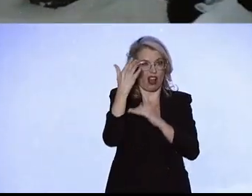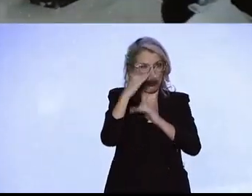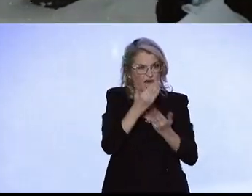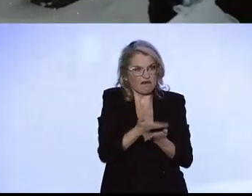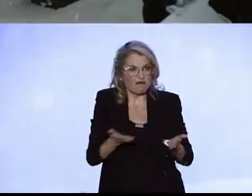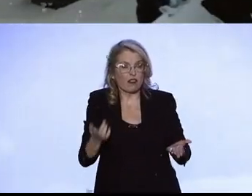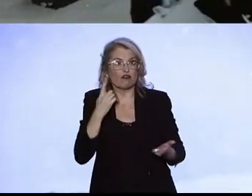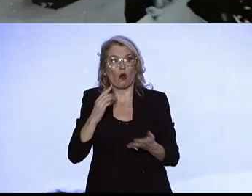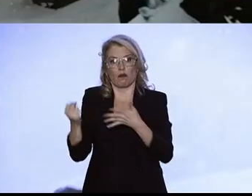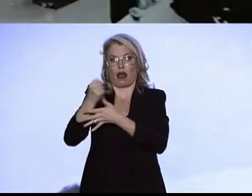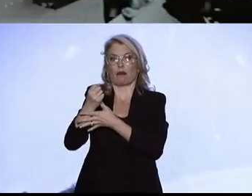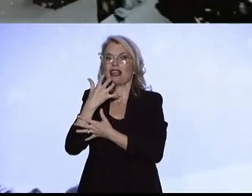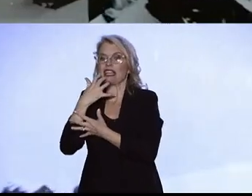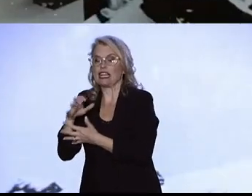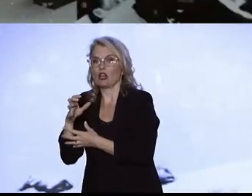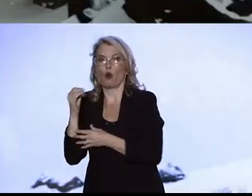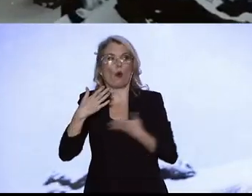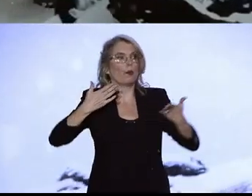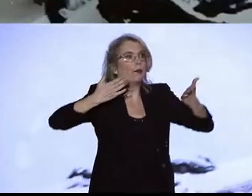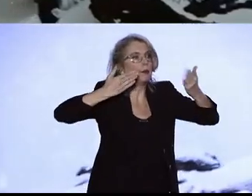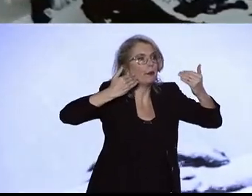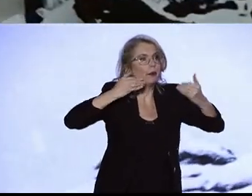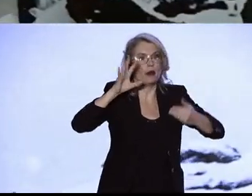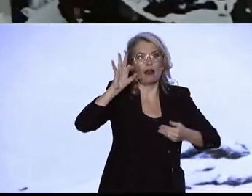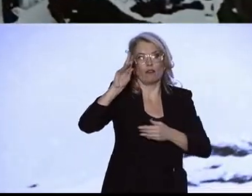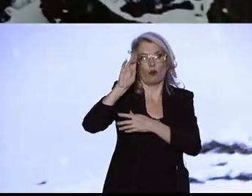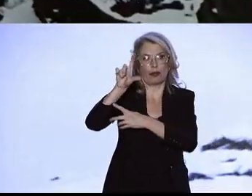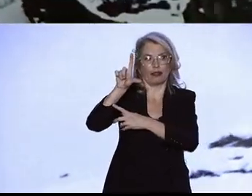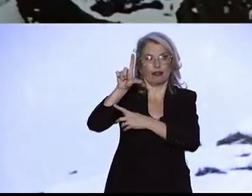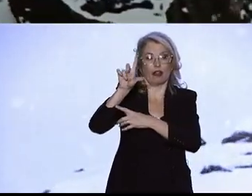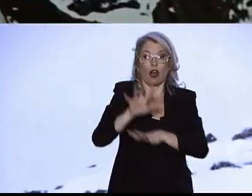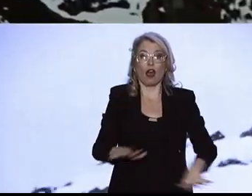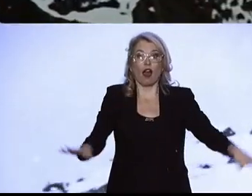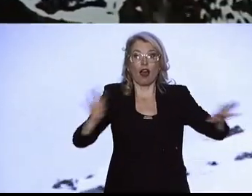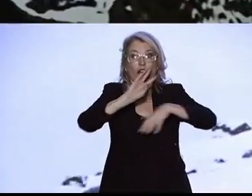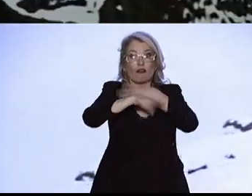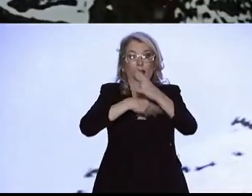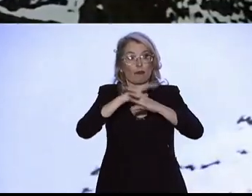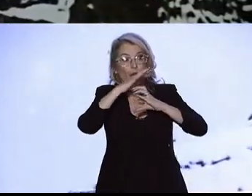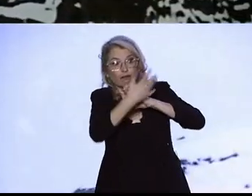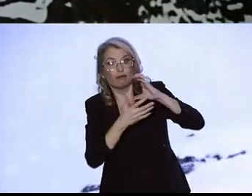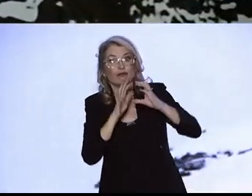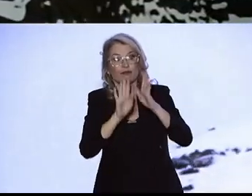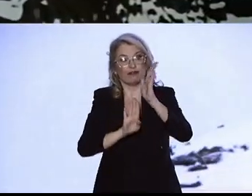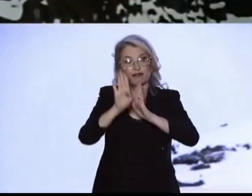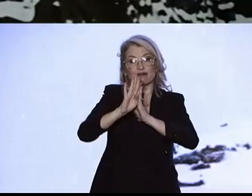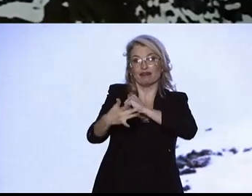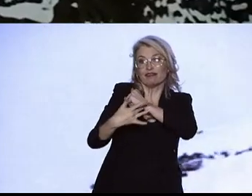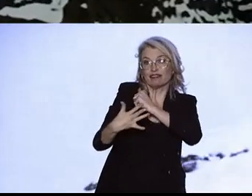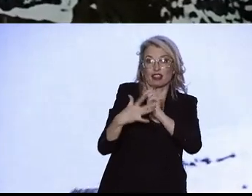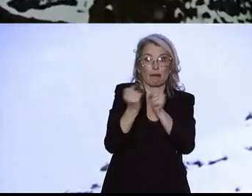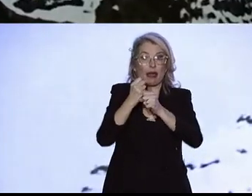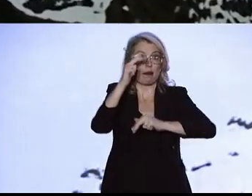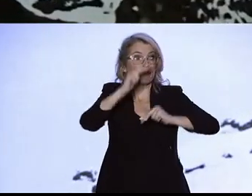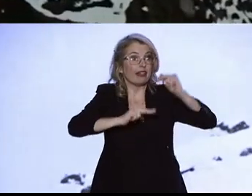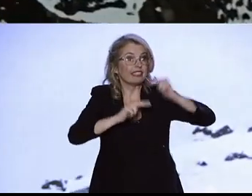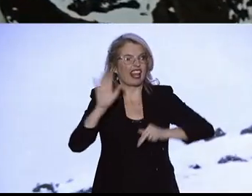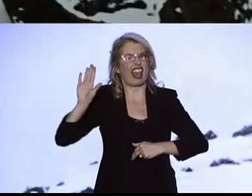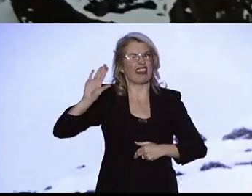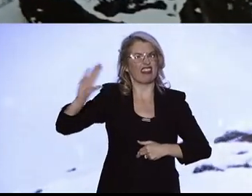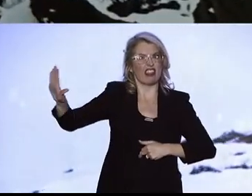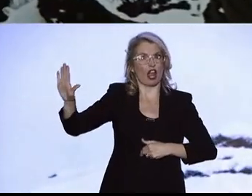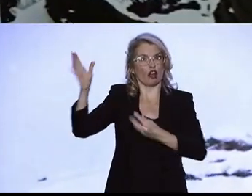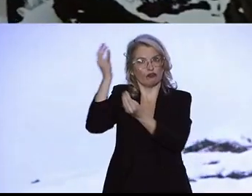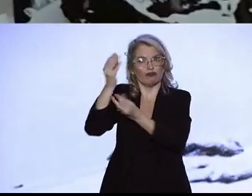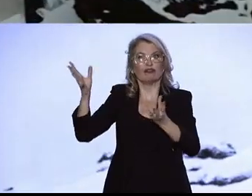primary heating or cooling fuel. Around the world, we're developing technologies to make buildings and their